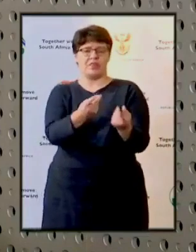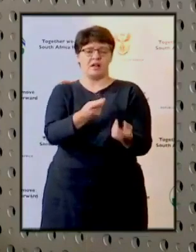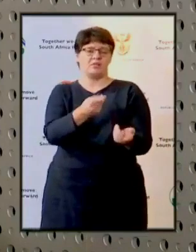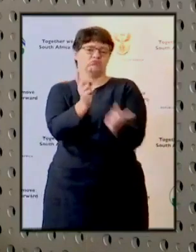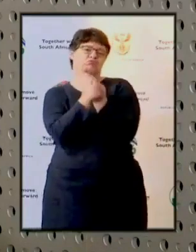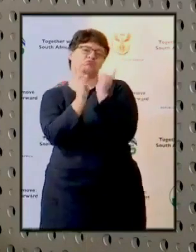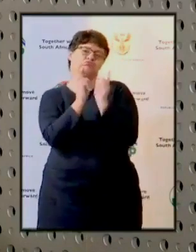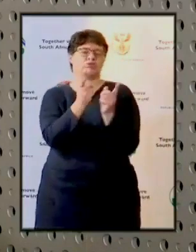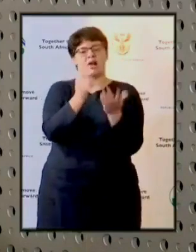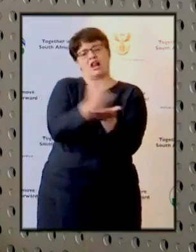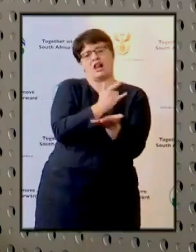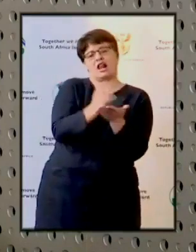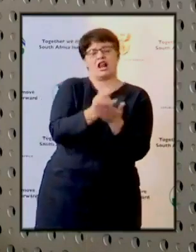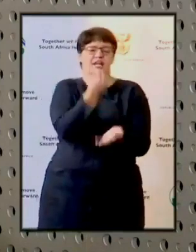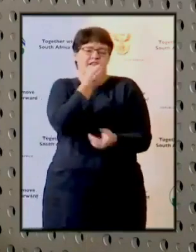home.